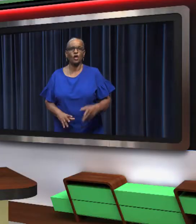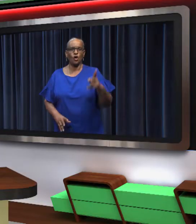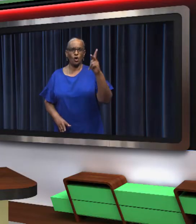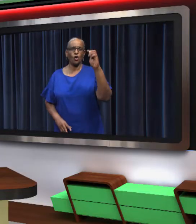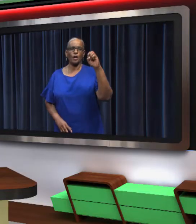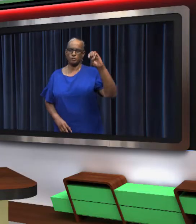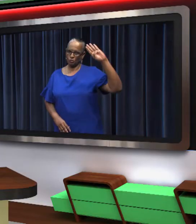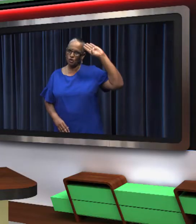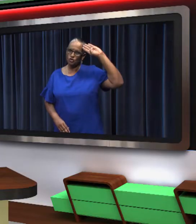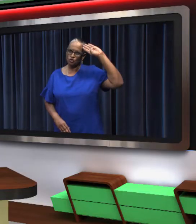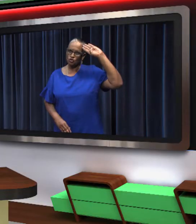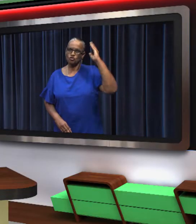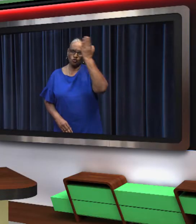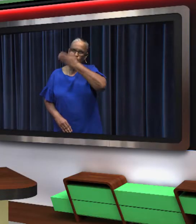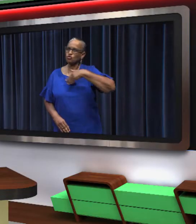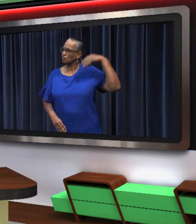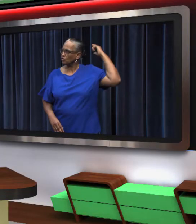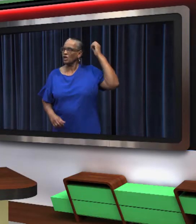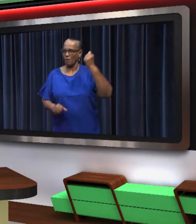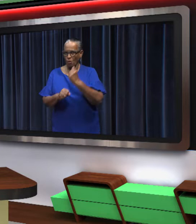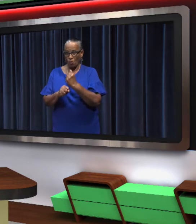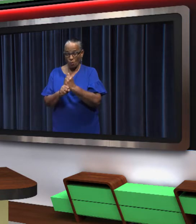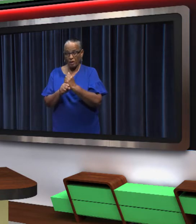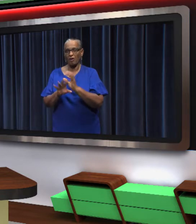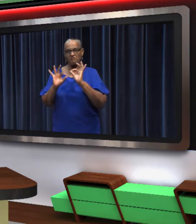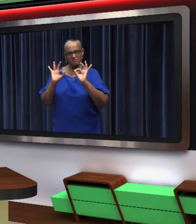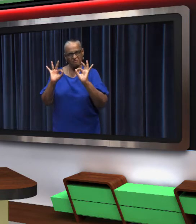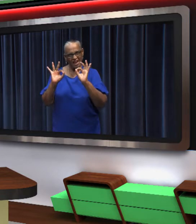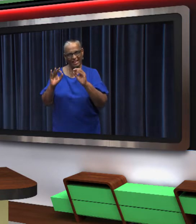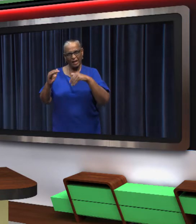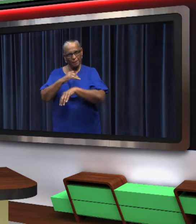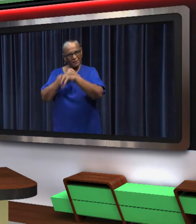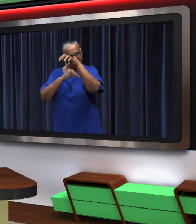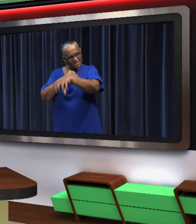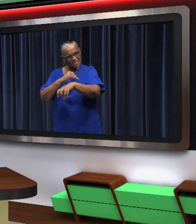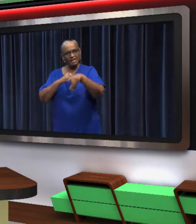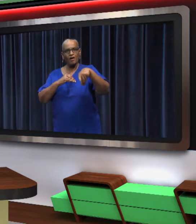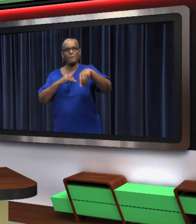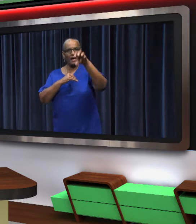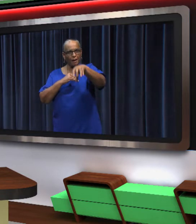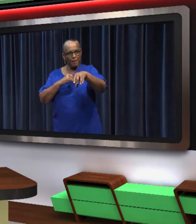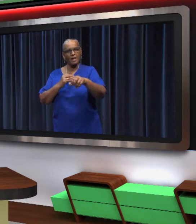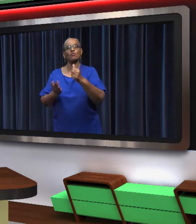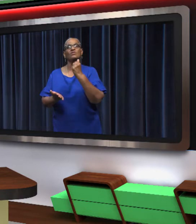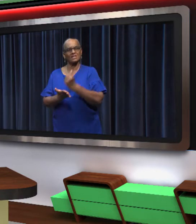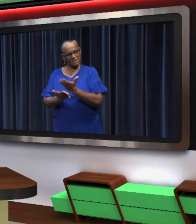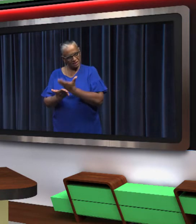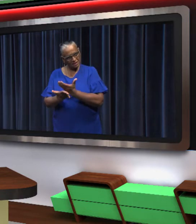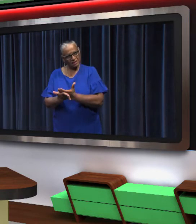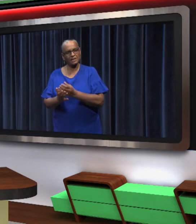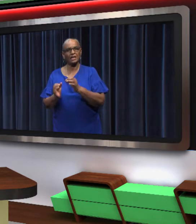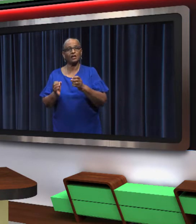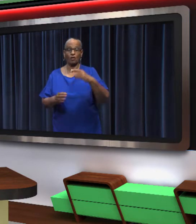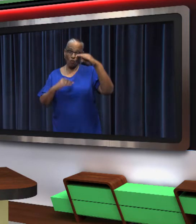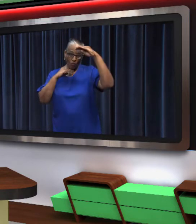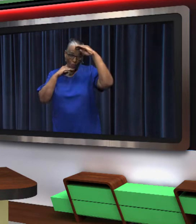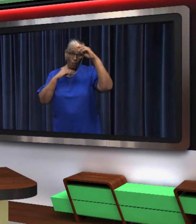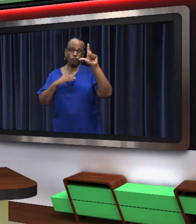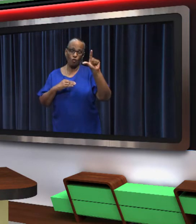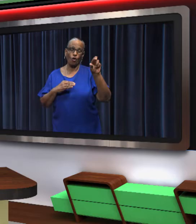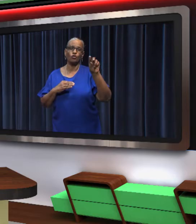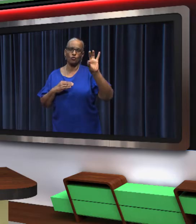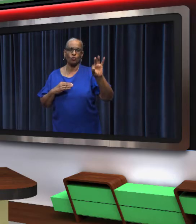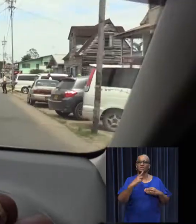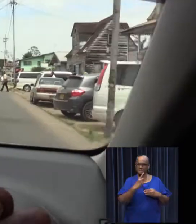The Surinamese Police Force is working hard to guarantee the safety downtown Paramaribo, says Chief Inspector Lloyd